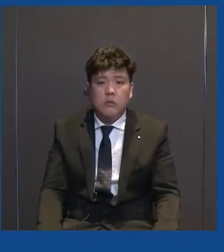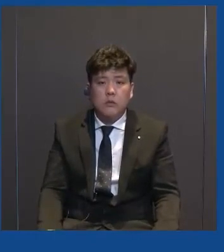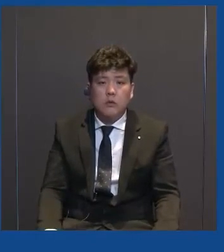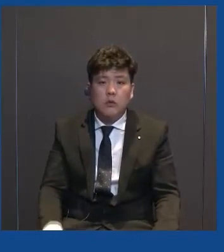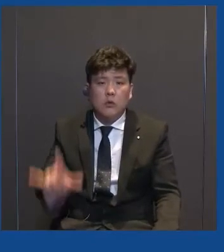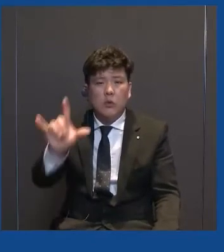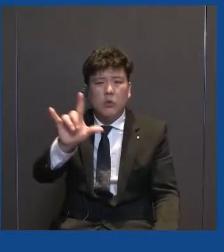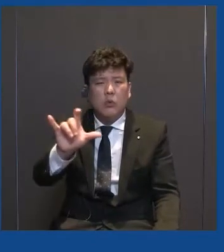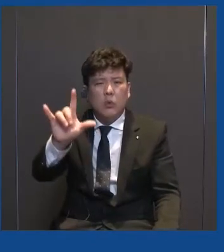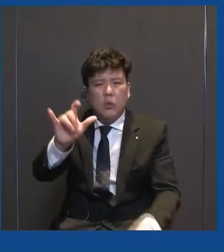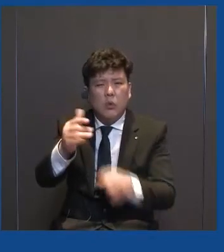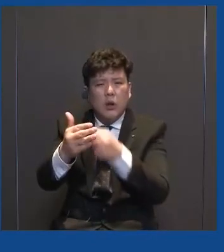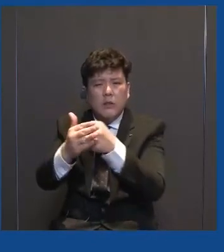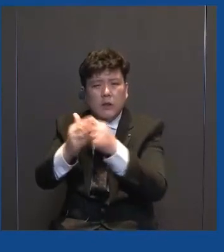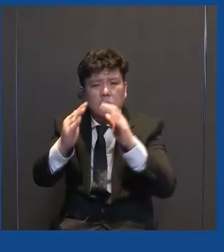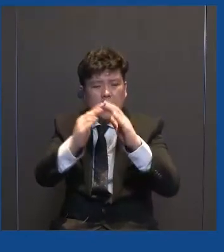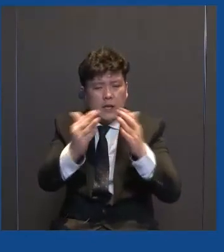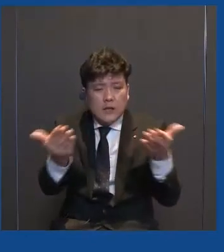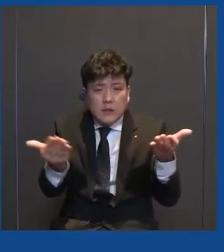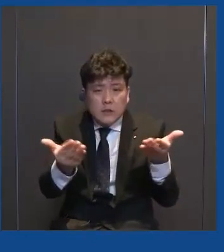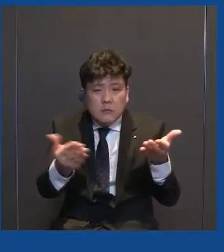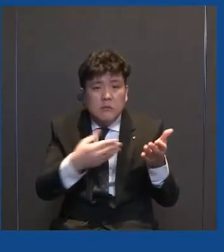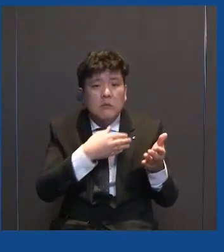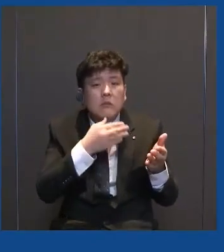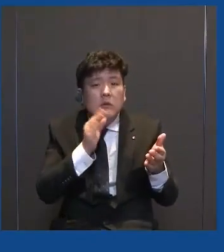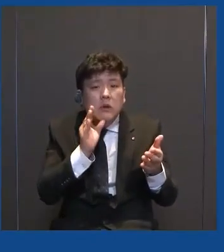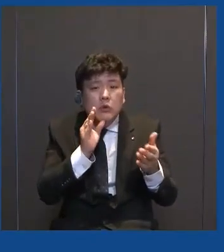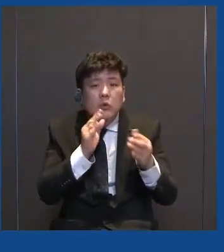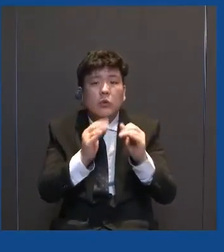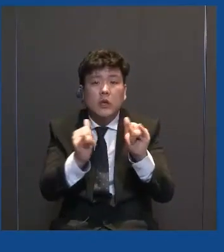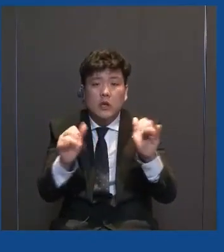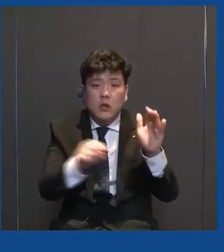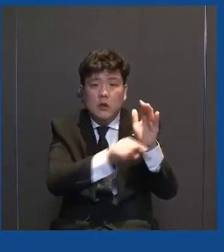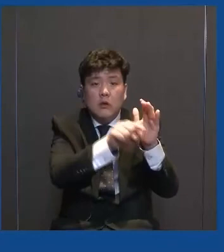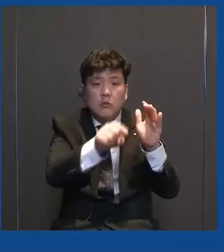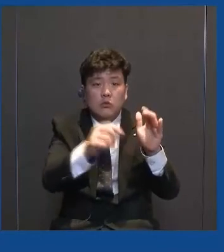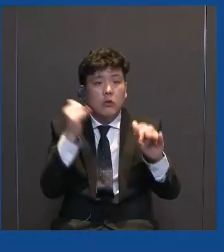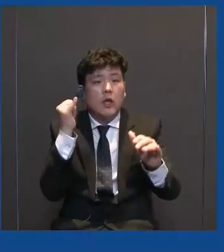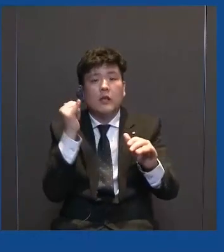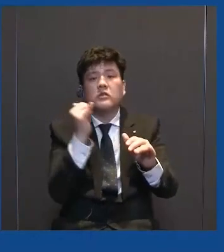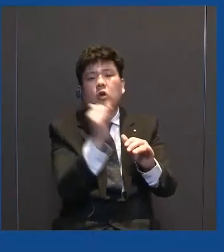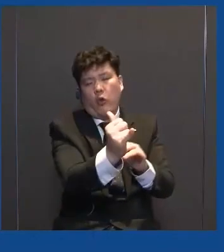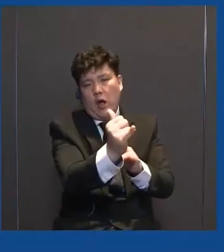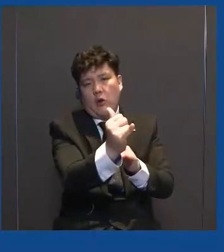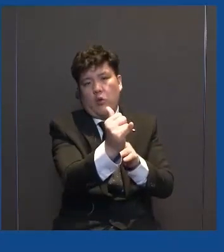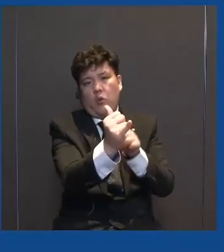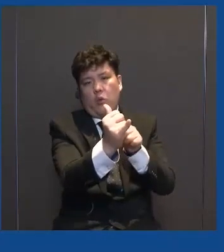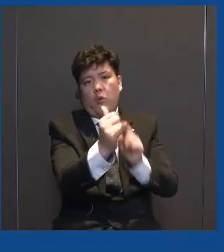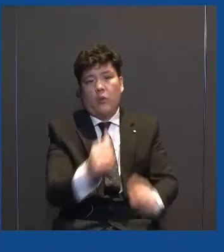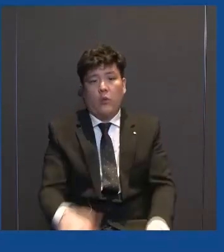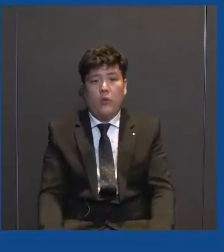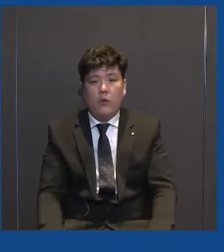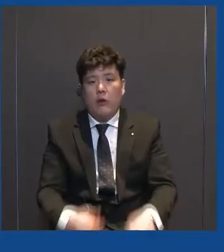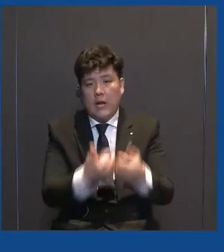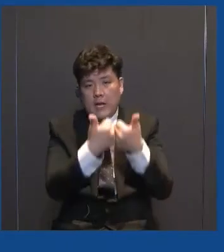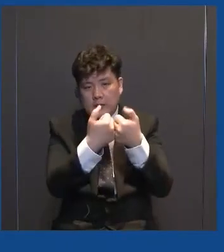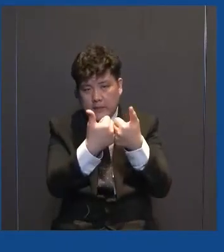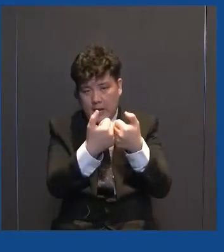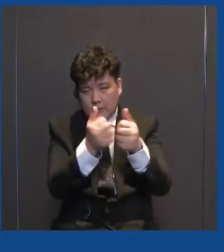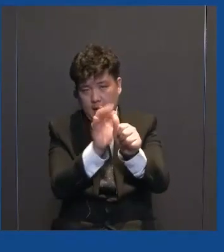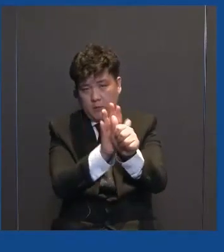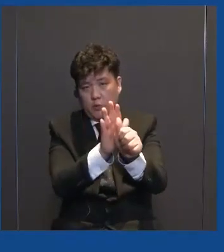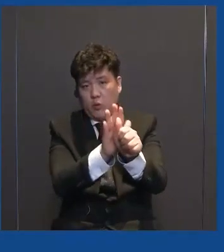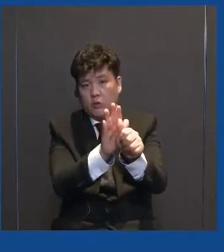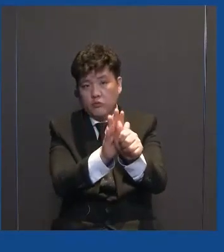these conversations to combat loneliness. Then we've also had from our health authorities side, we've had